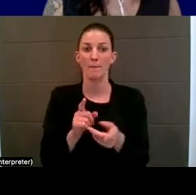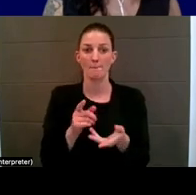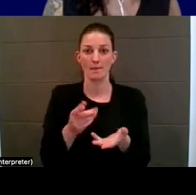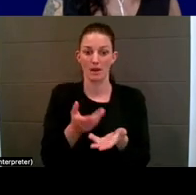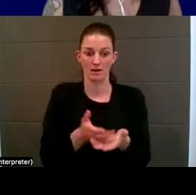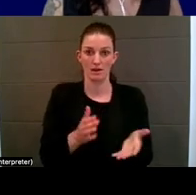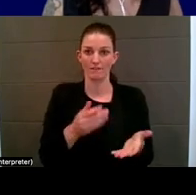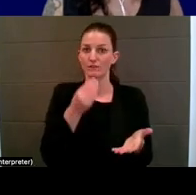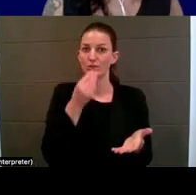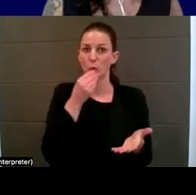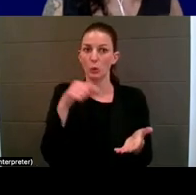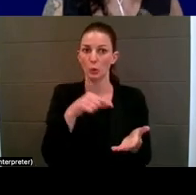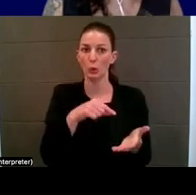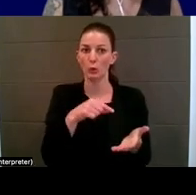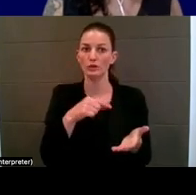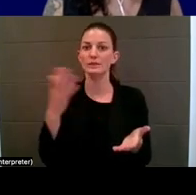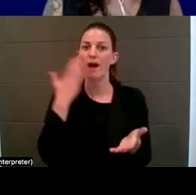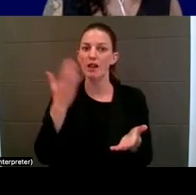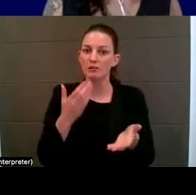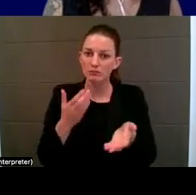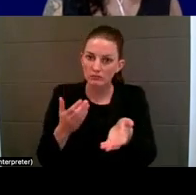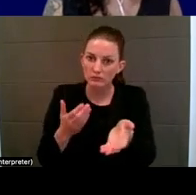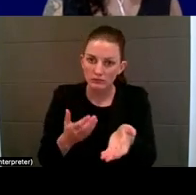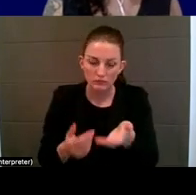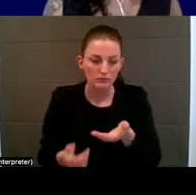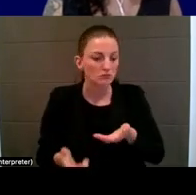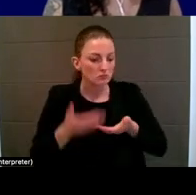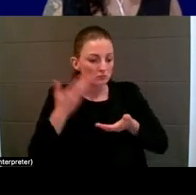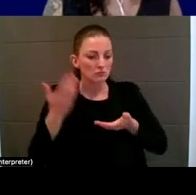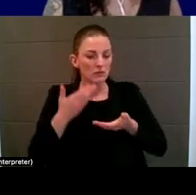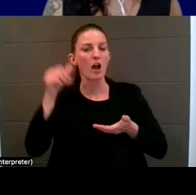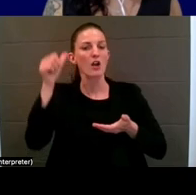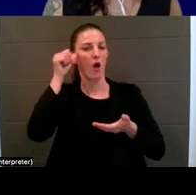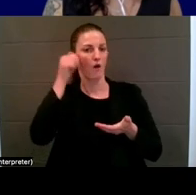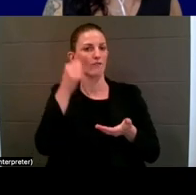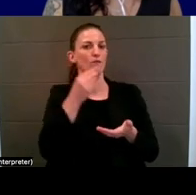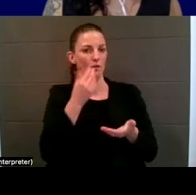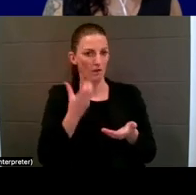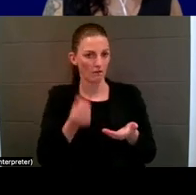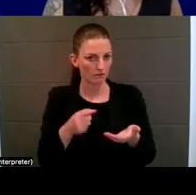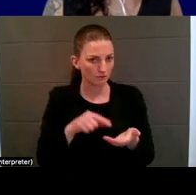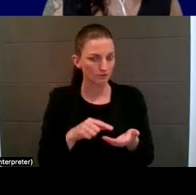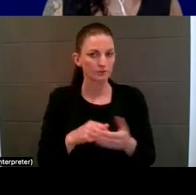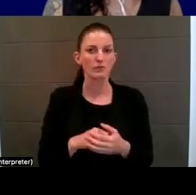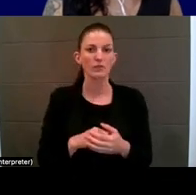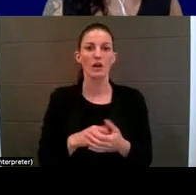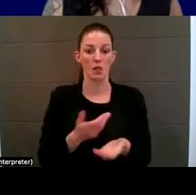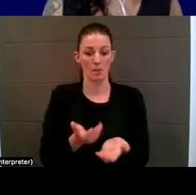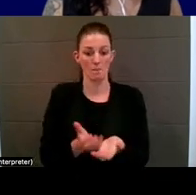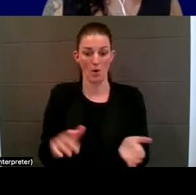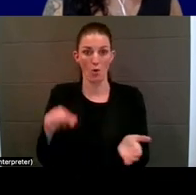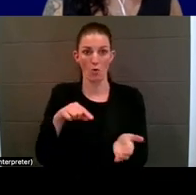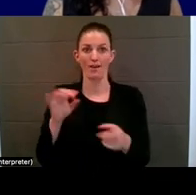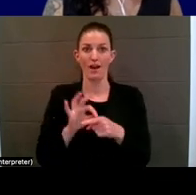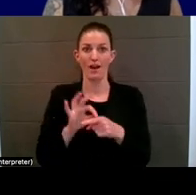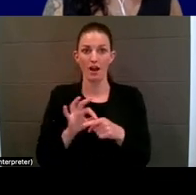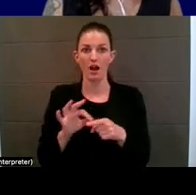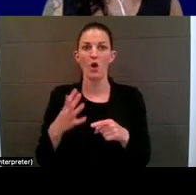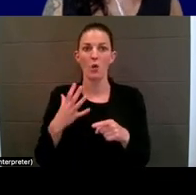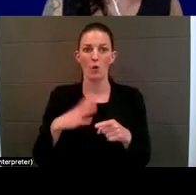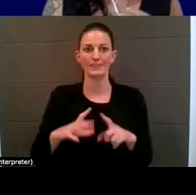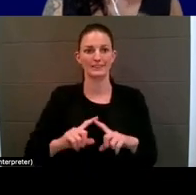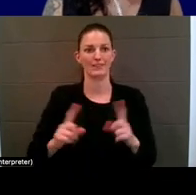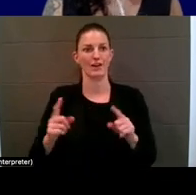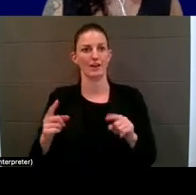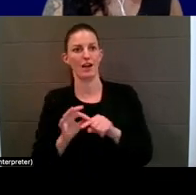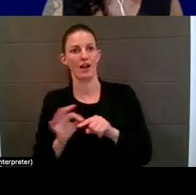there. During the meal, we're going to use a high contrast bowl, verbal prompts, touch cues, and